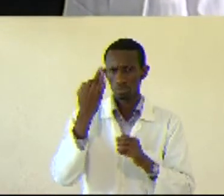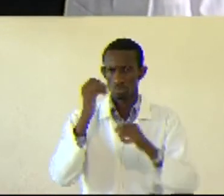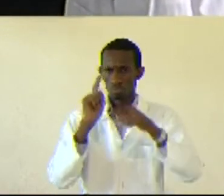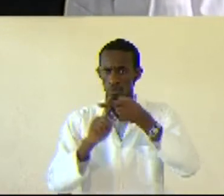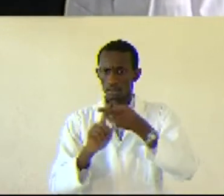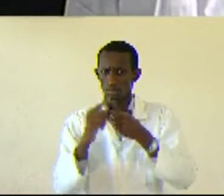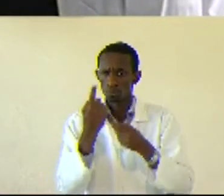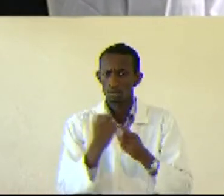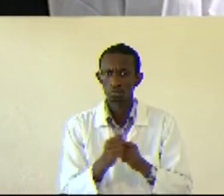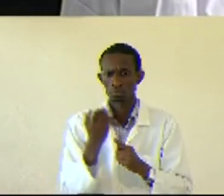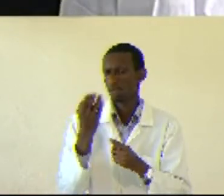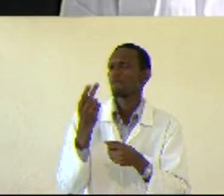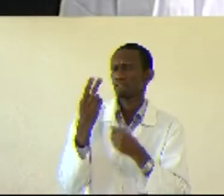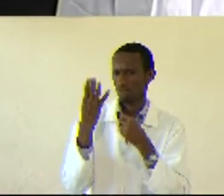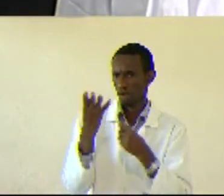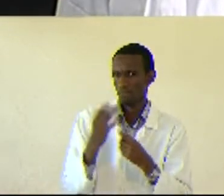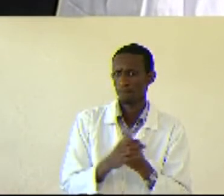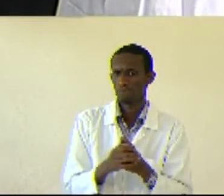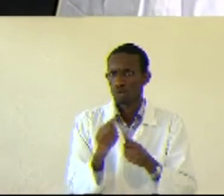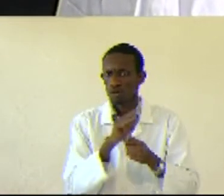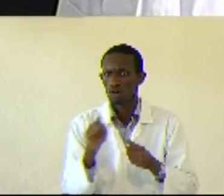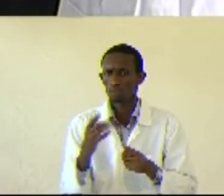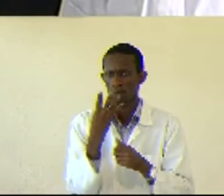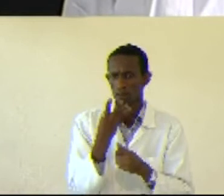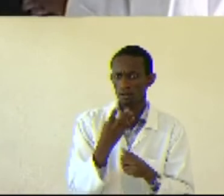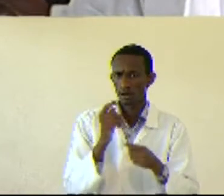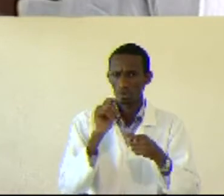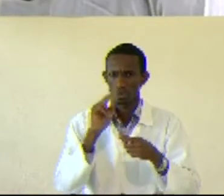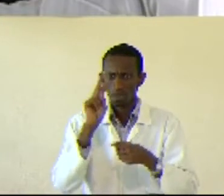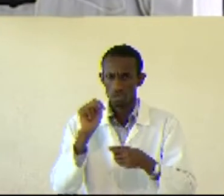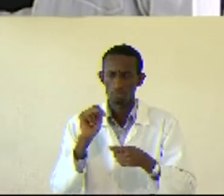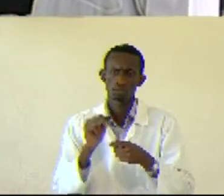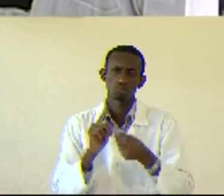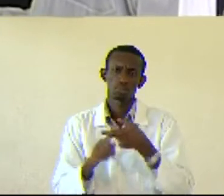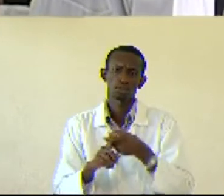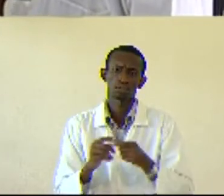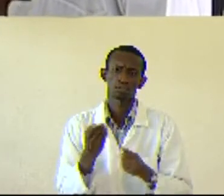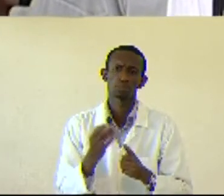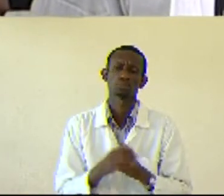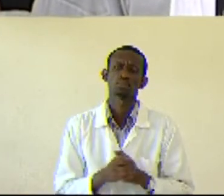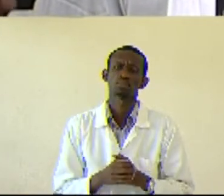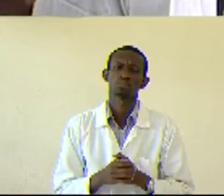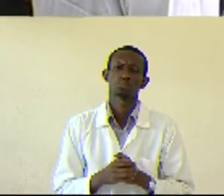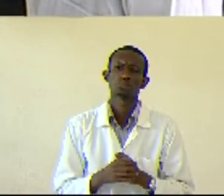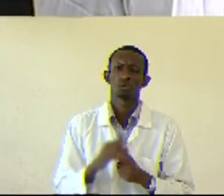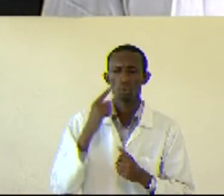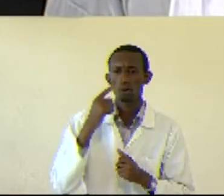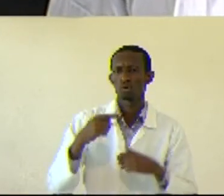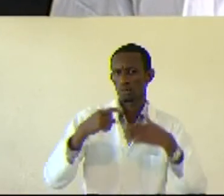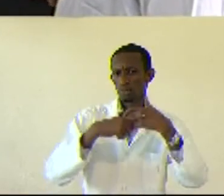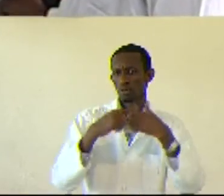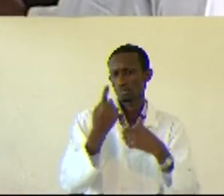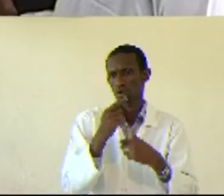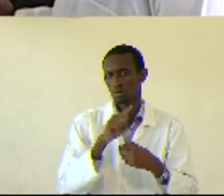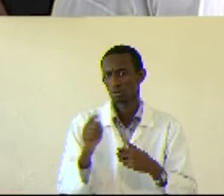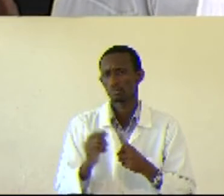this is 4, divided by 4, then plus c. And I get negative 1 over 7 times